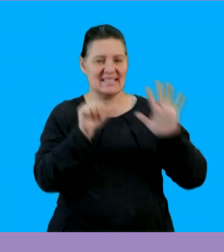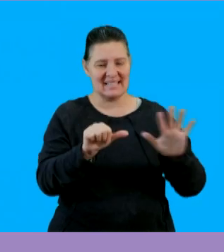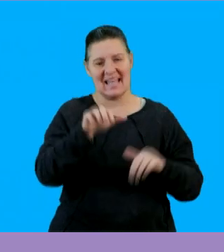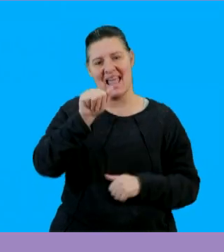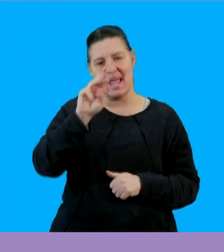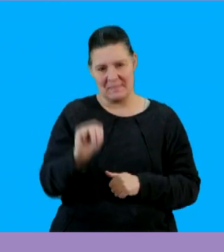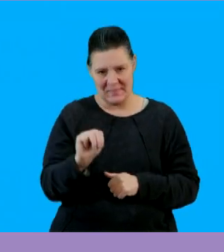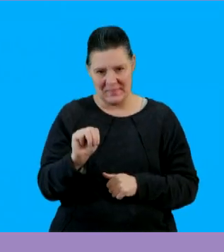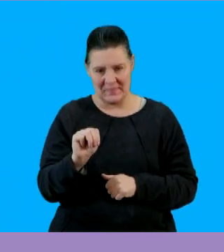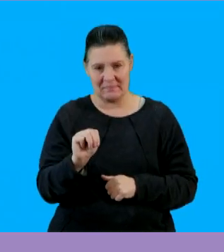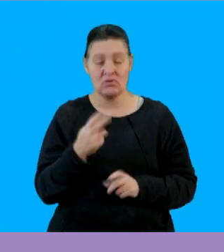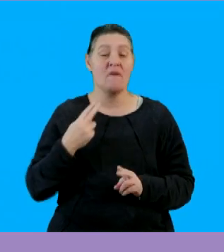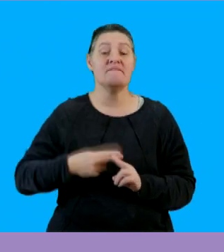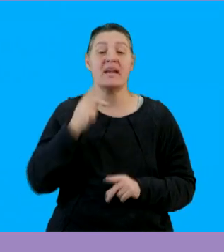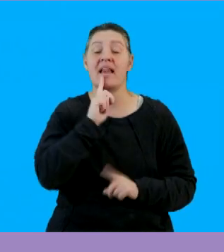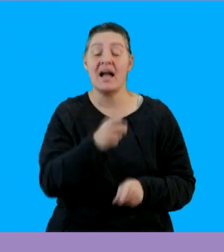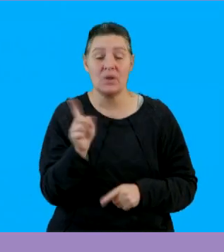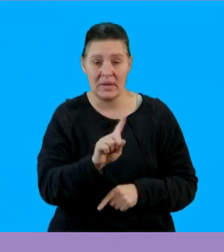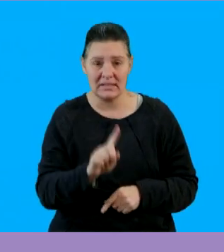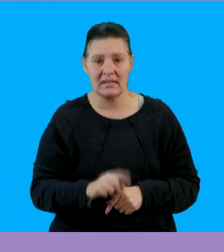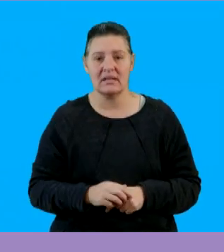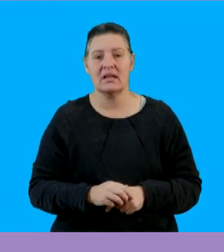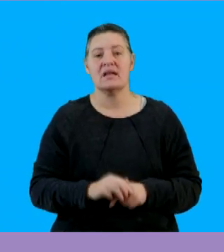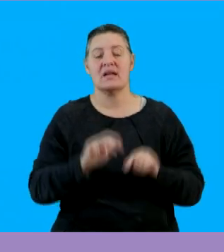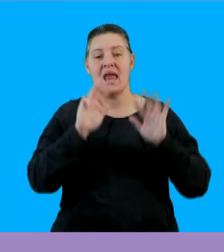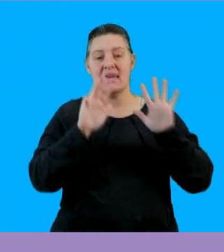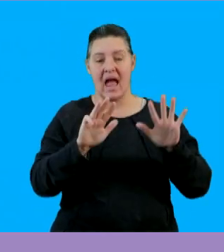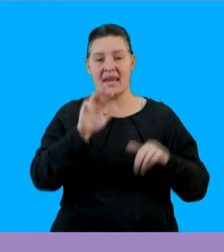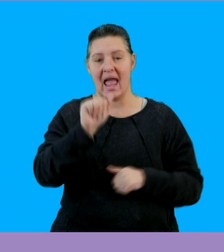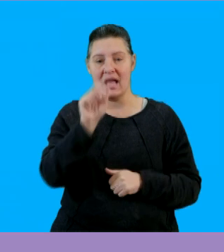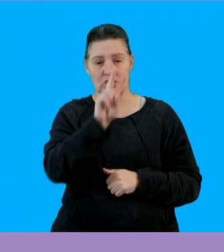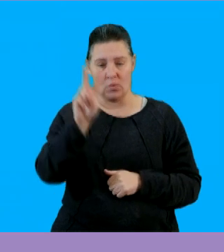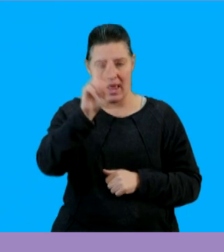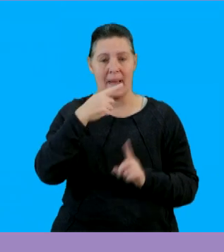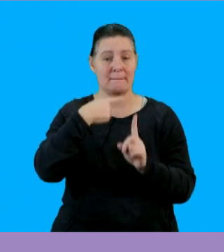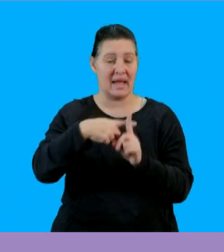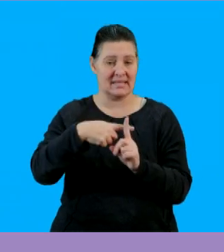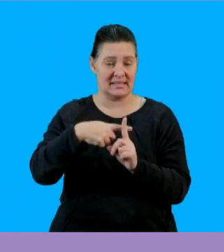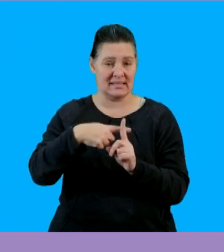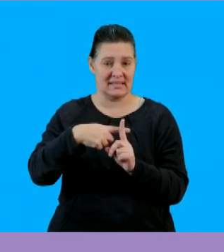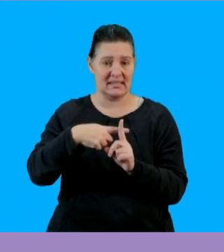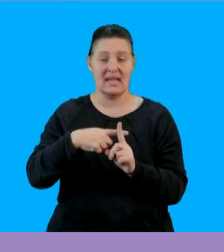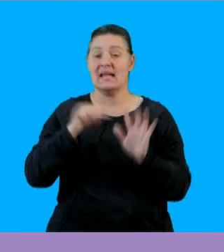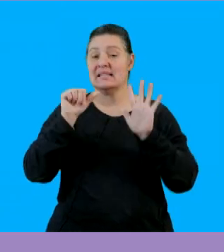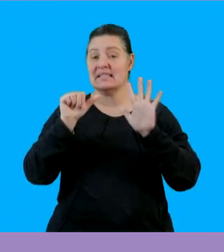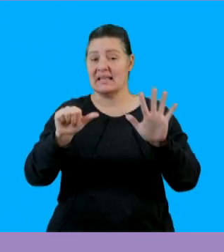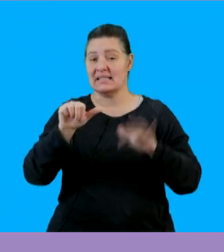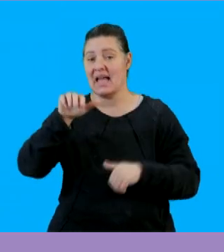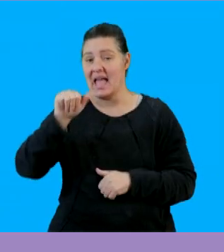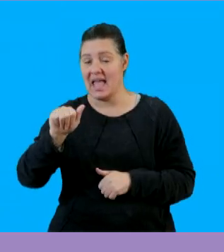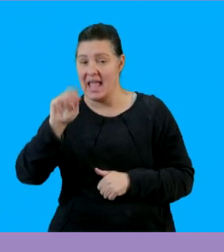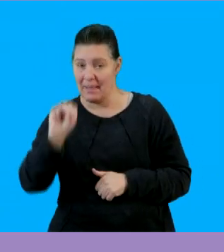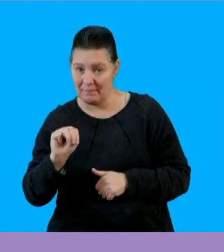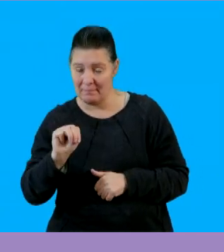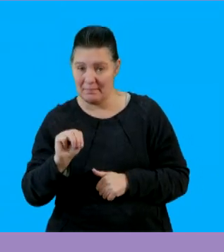3am? That gives us 6am. So our final answer is going to be 9a squared plus